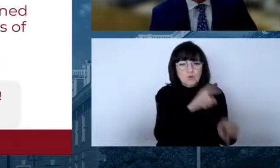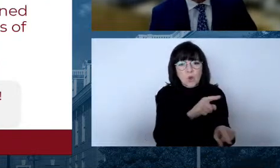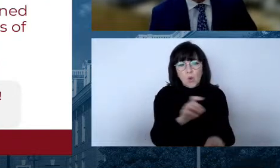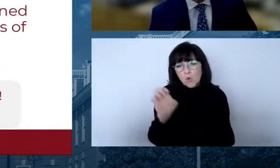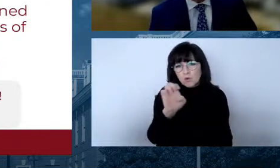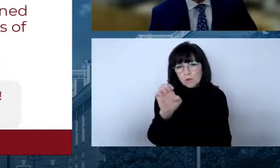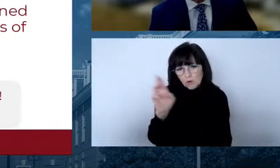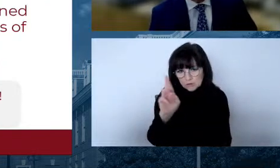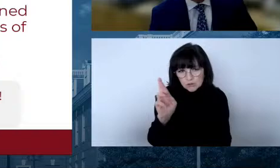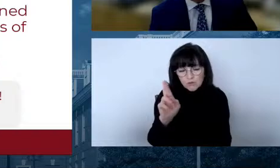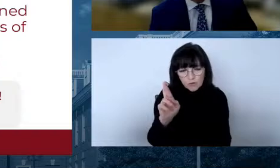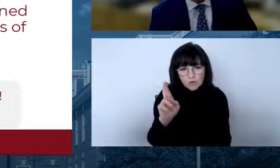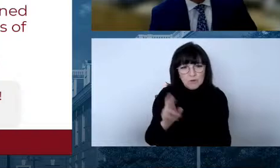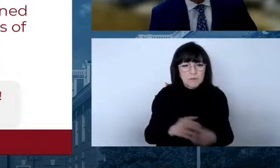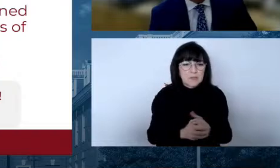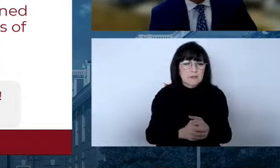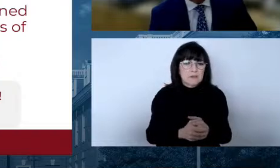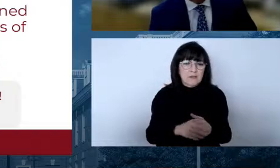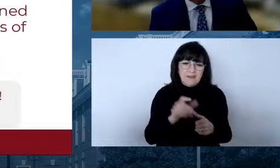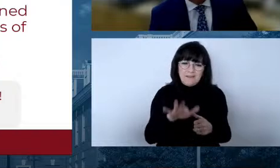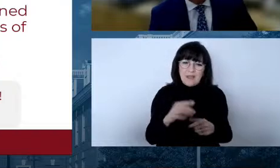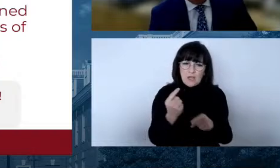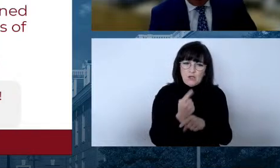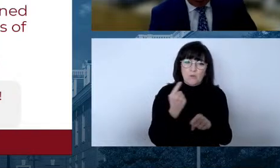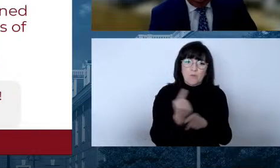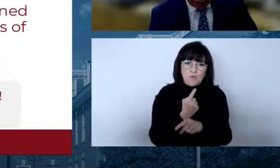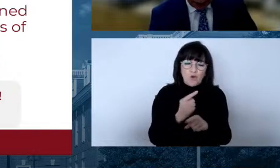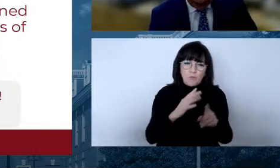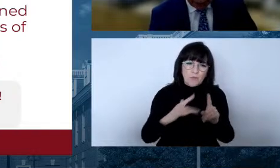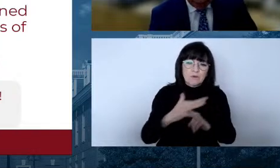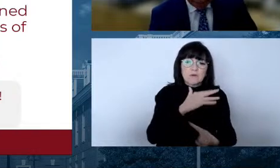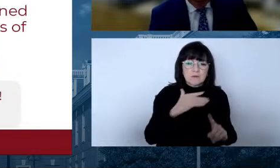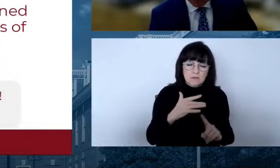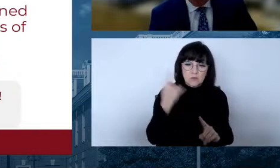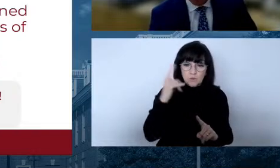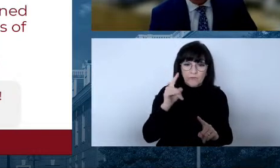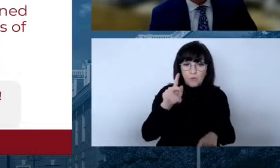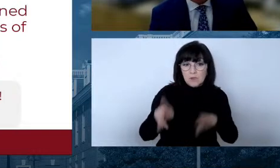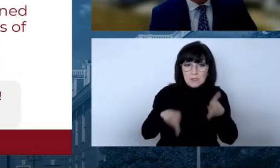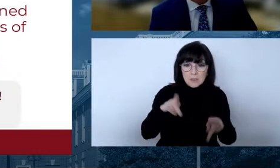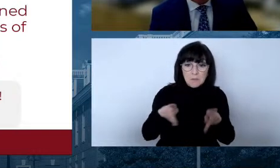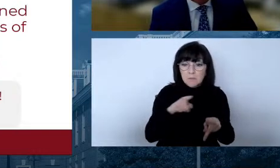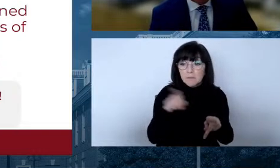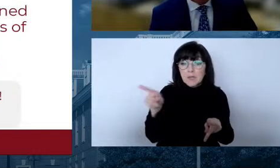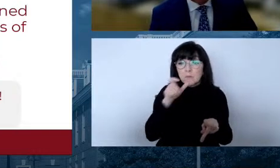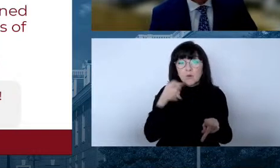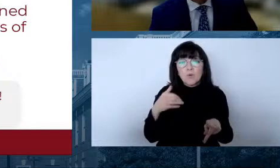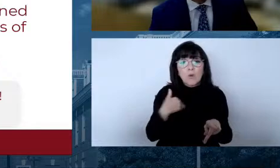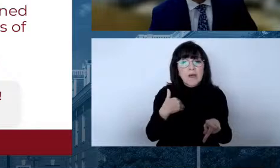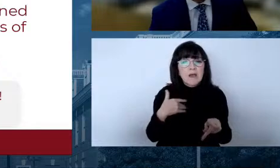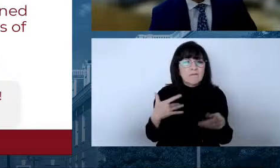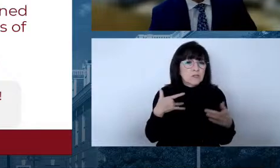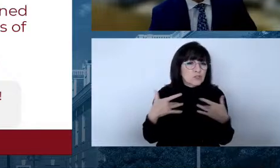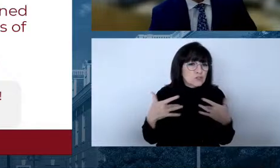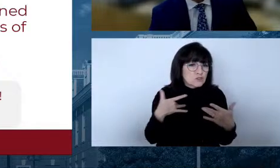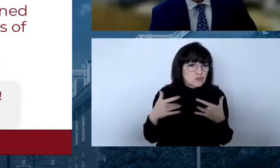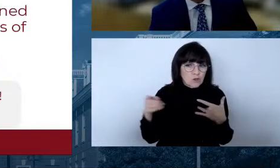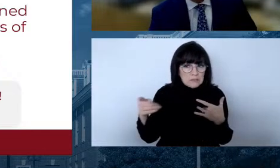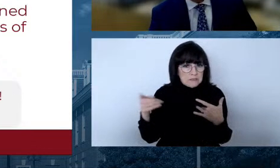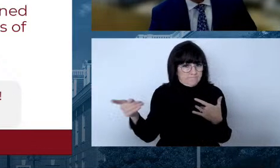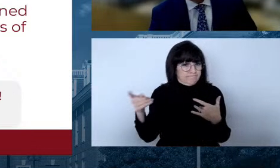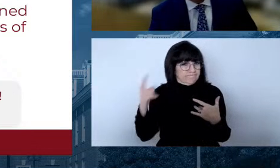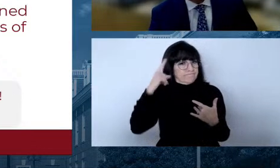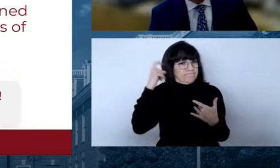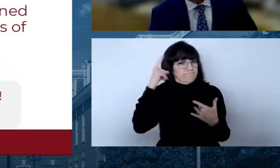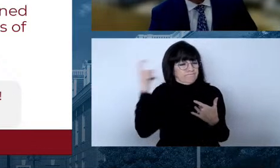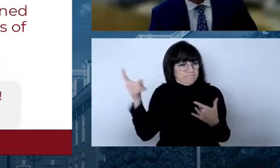setting to take care of that illness. But for people that have concerns about being infected with COVID and